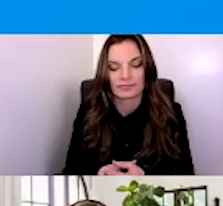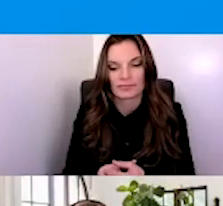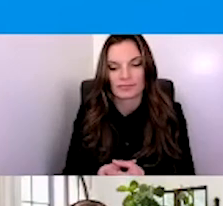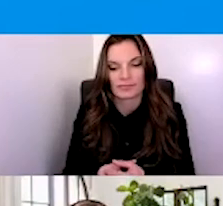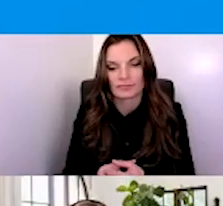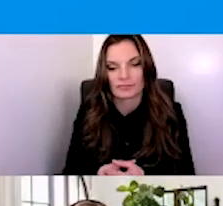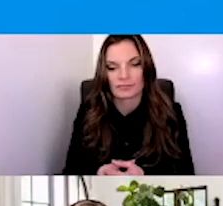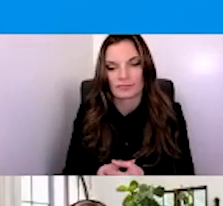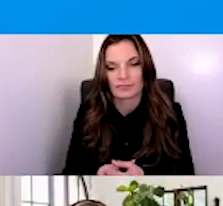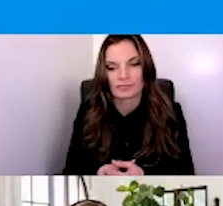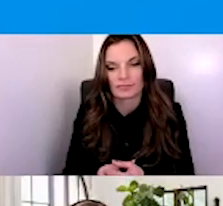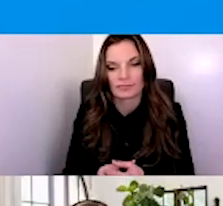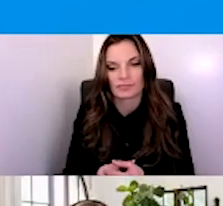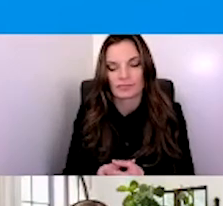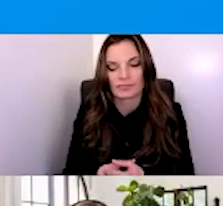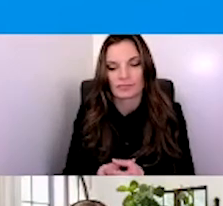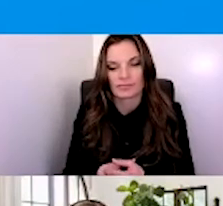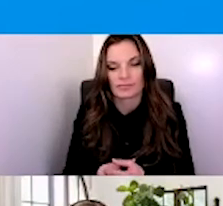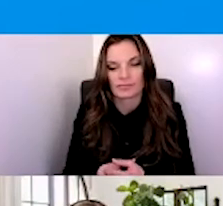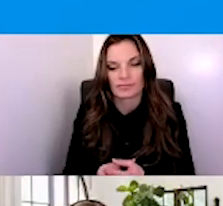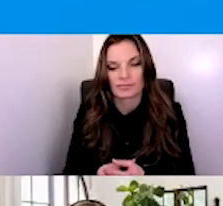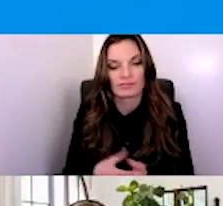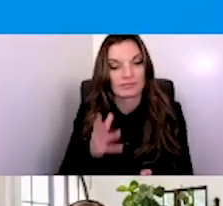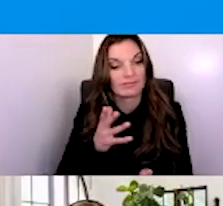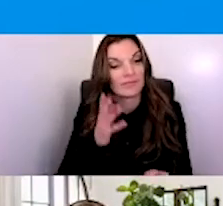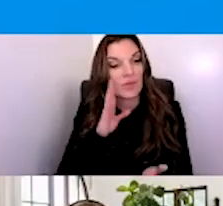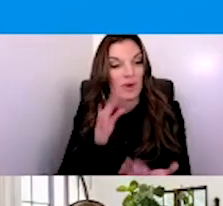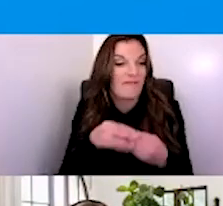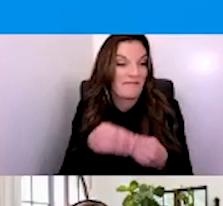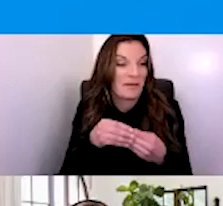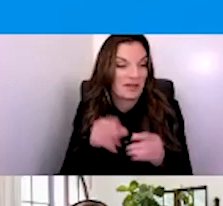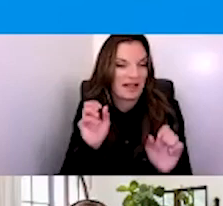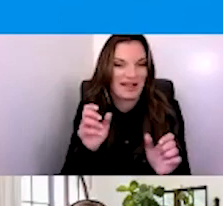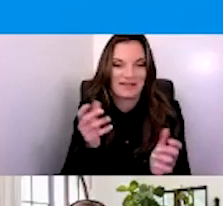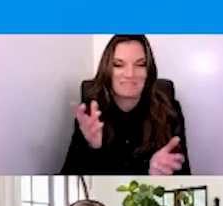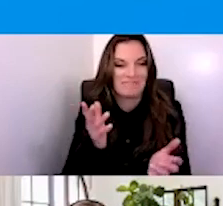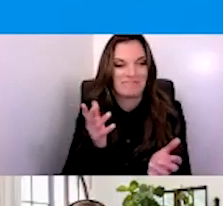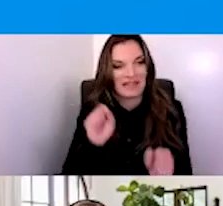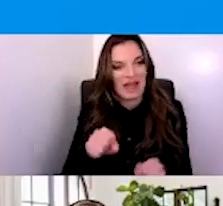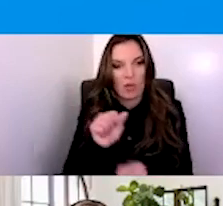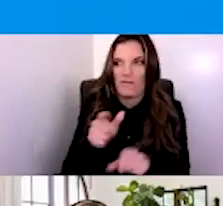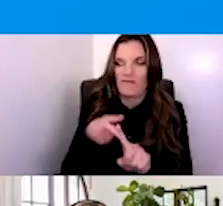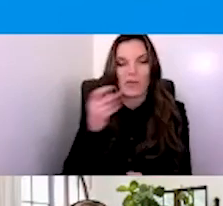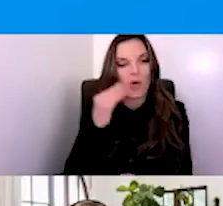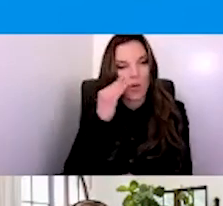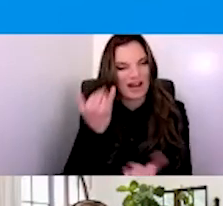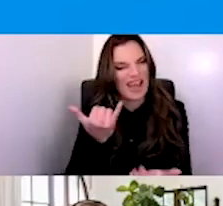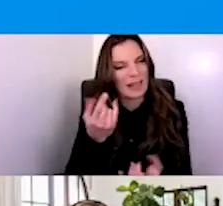since the flexibilities to work from home have become just more commonplace and are actually built